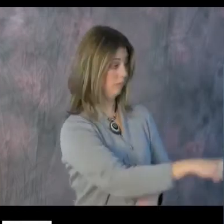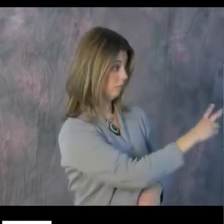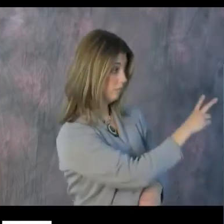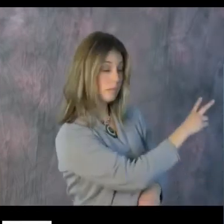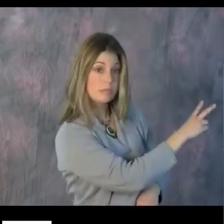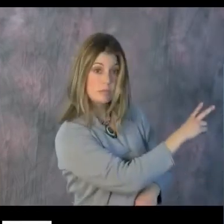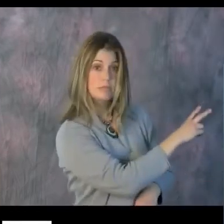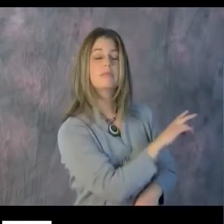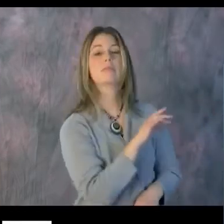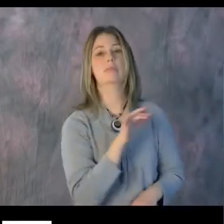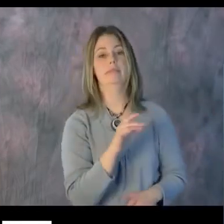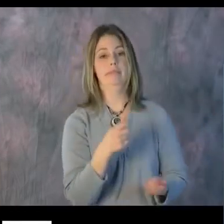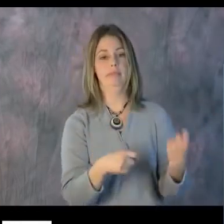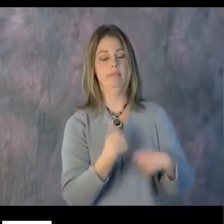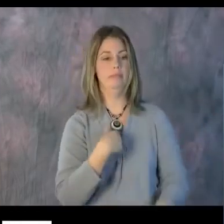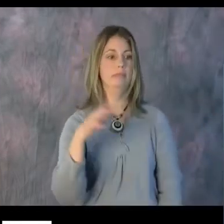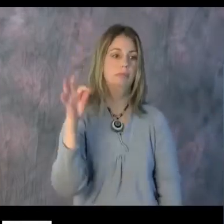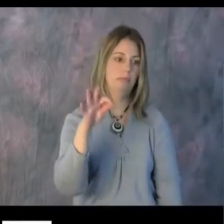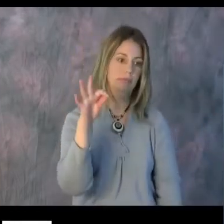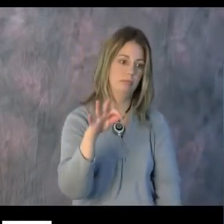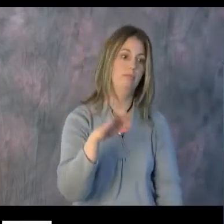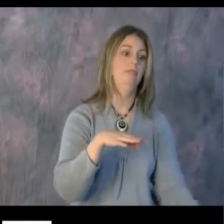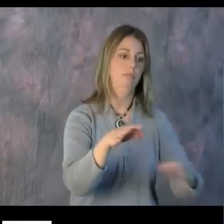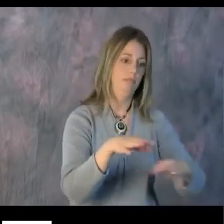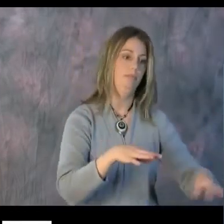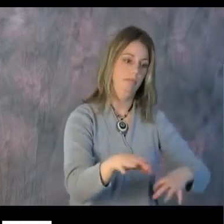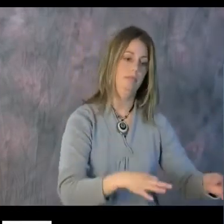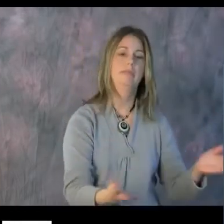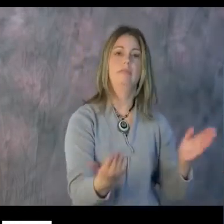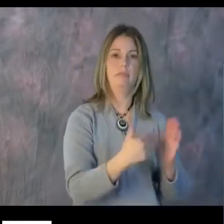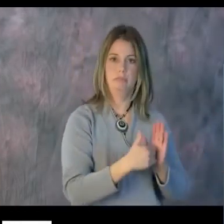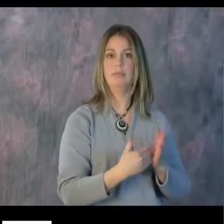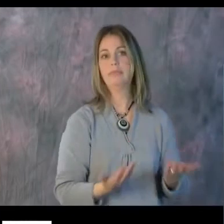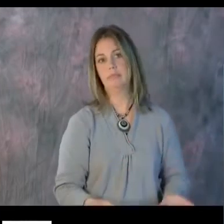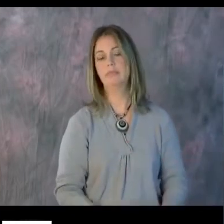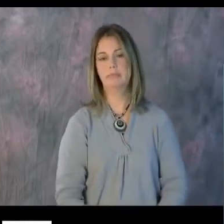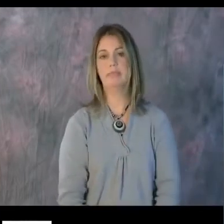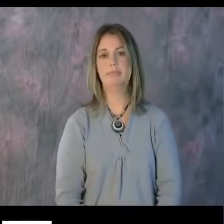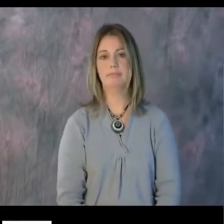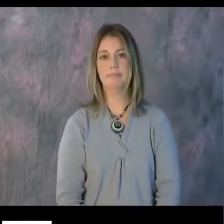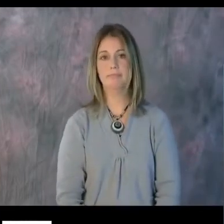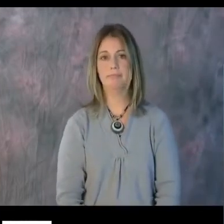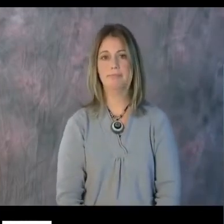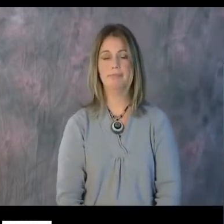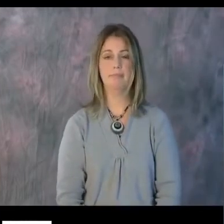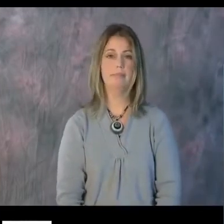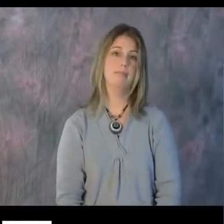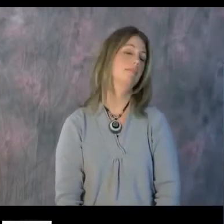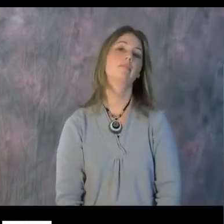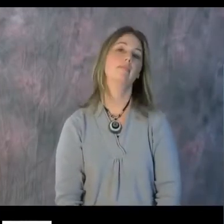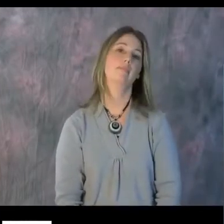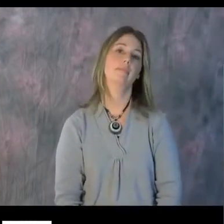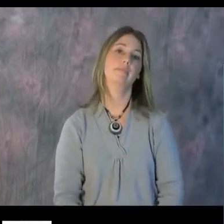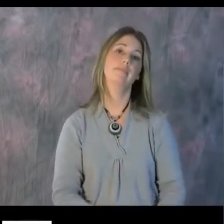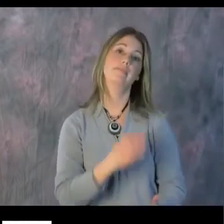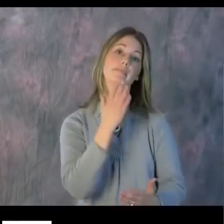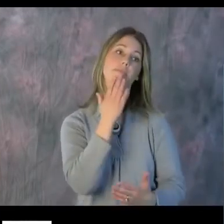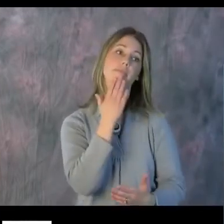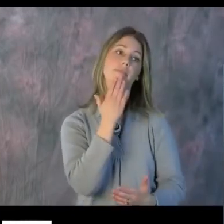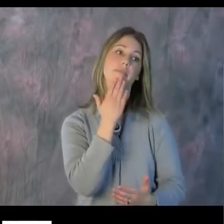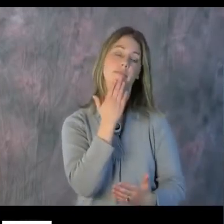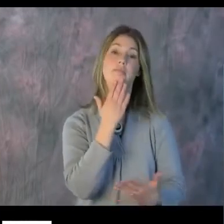them a paper, have them look, point to something instead of always preaching at them, explaining again. Just give them those visual cues and